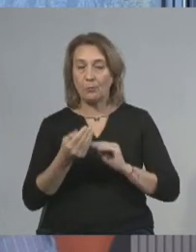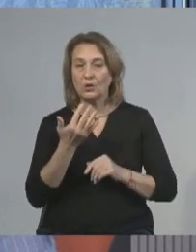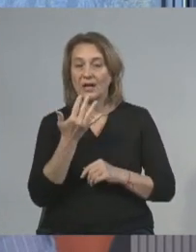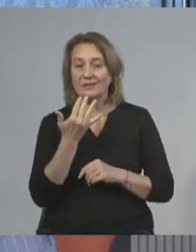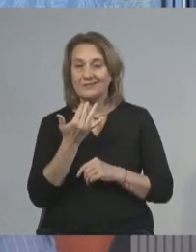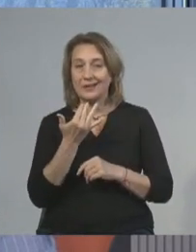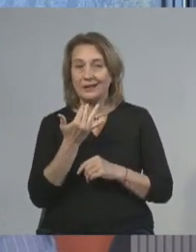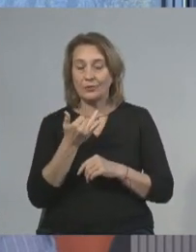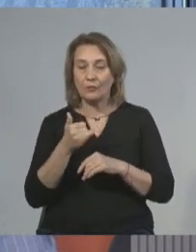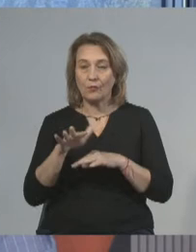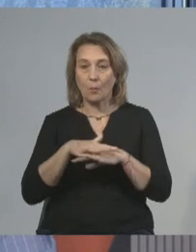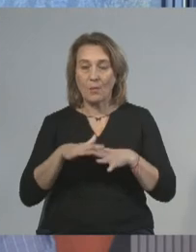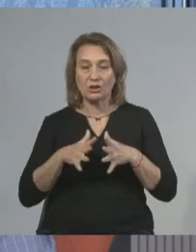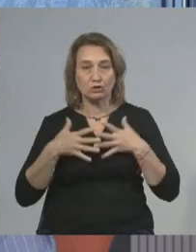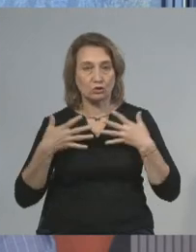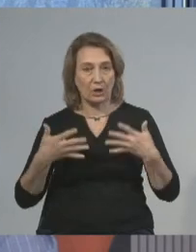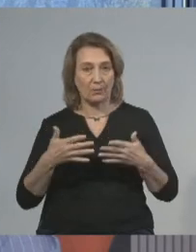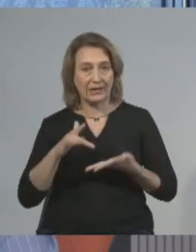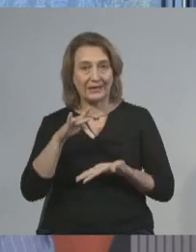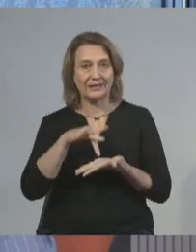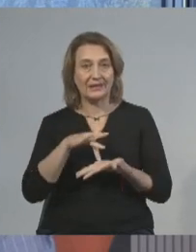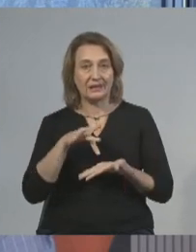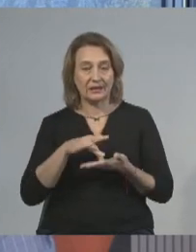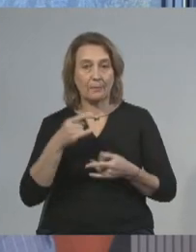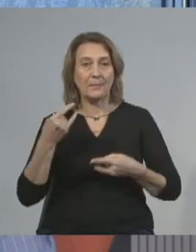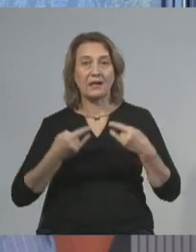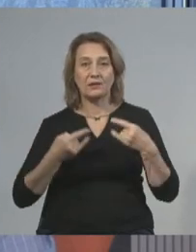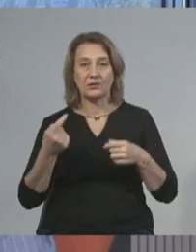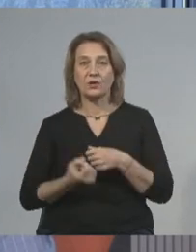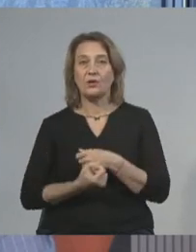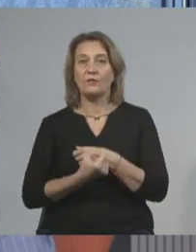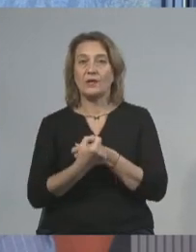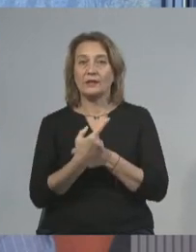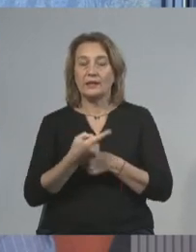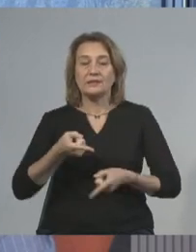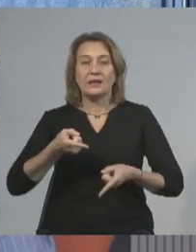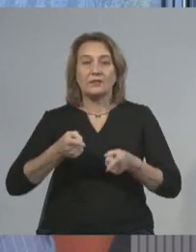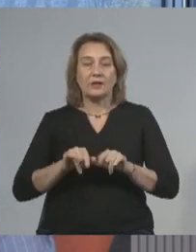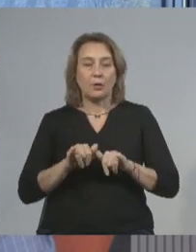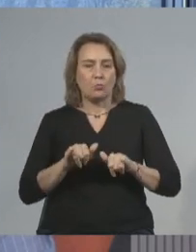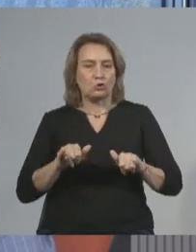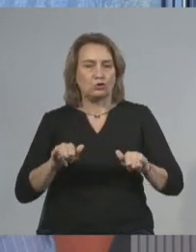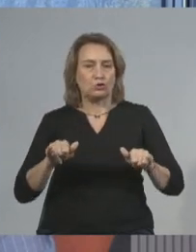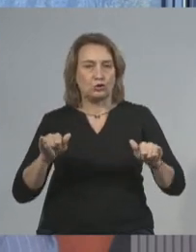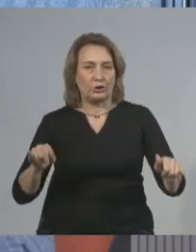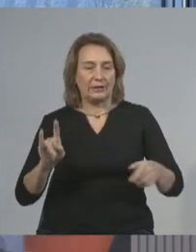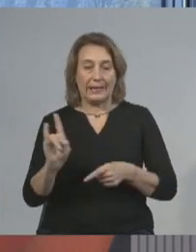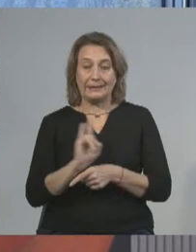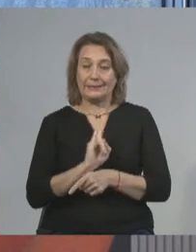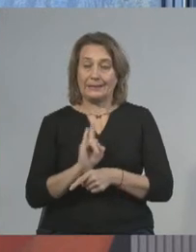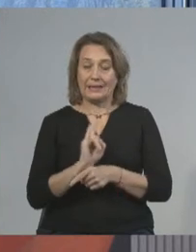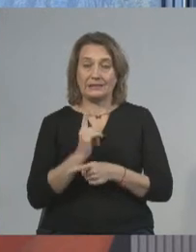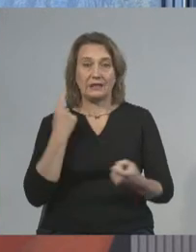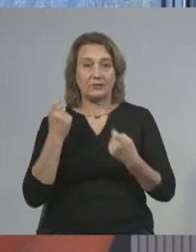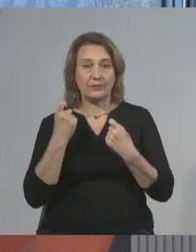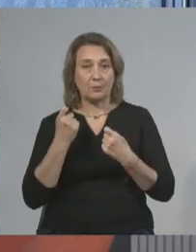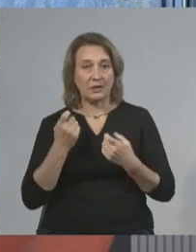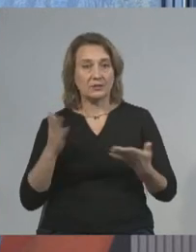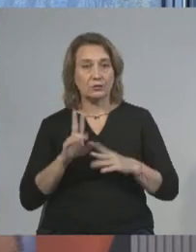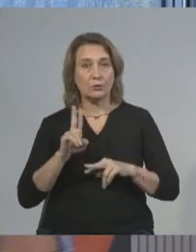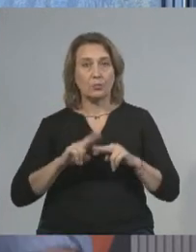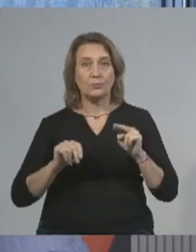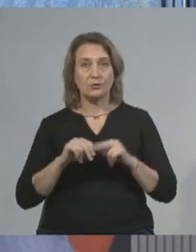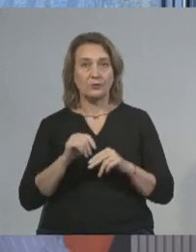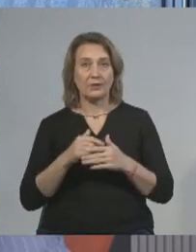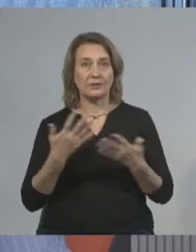people from china got back to sanjari and they were attacked by the local citizens it was caused by uh fake